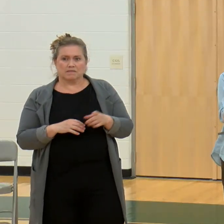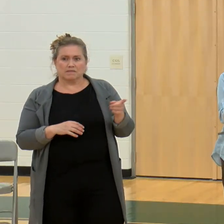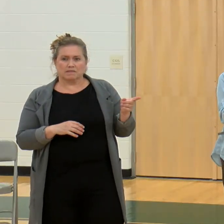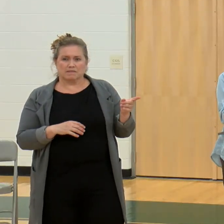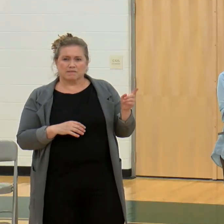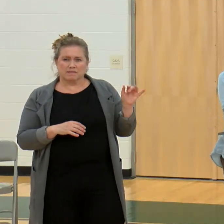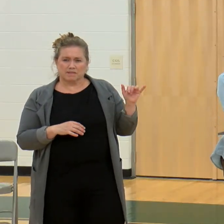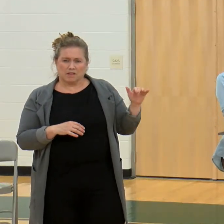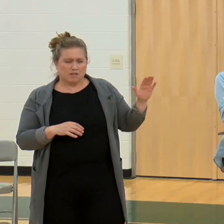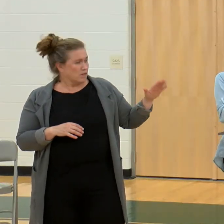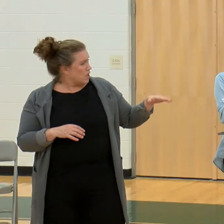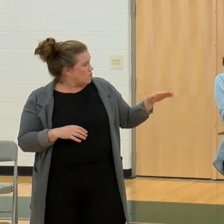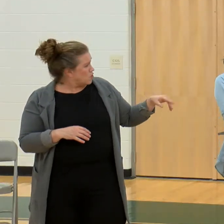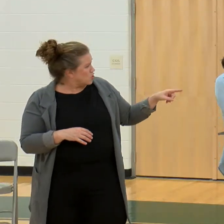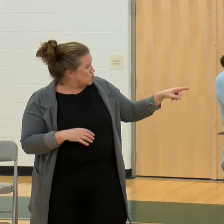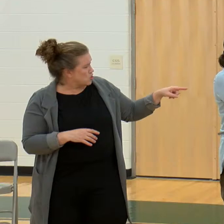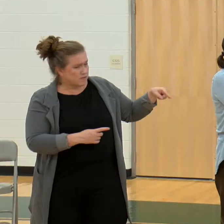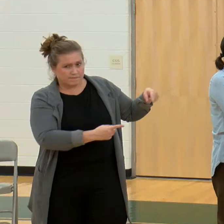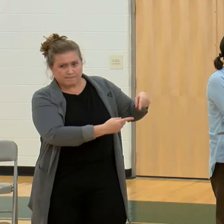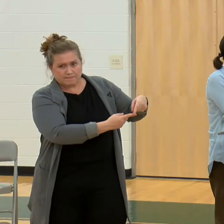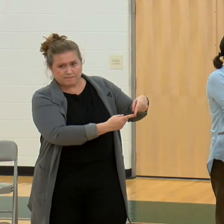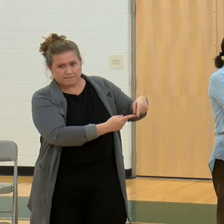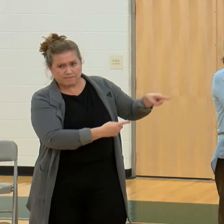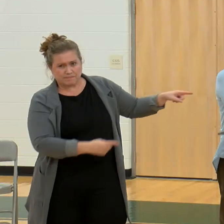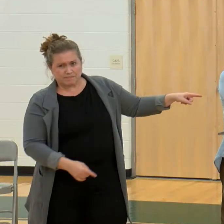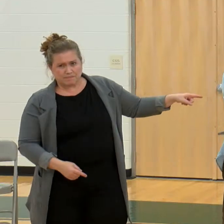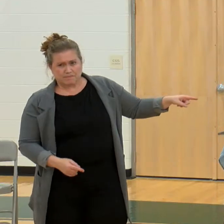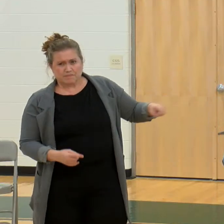In the lower right. Mhm. Will all three